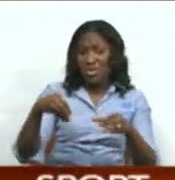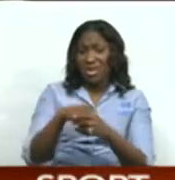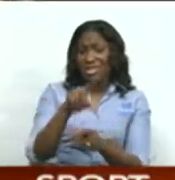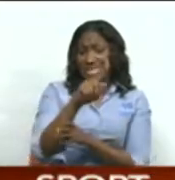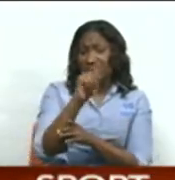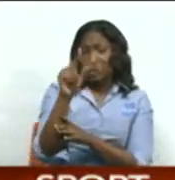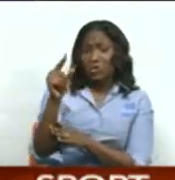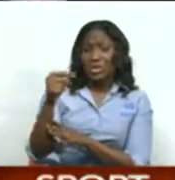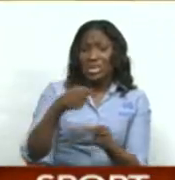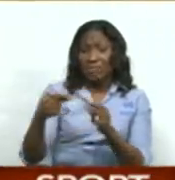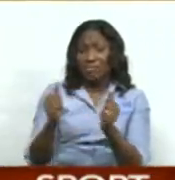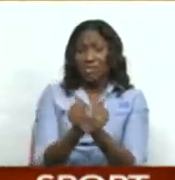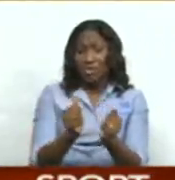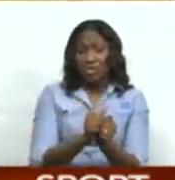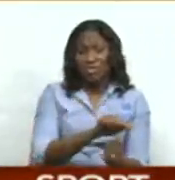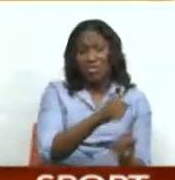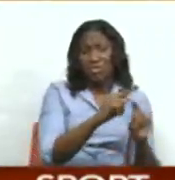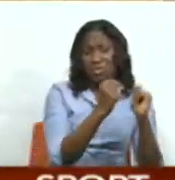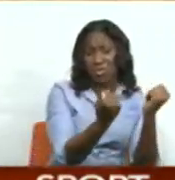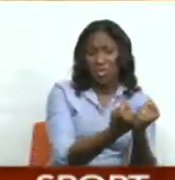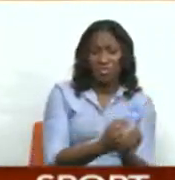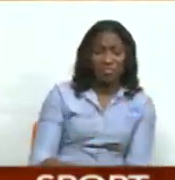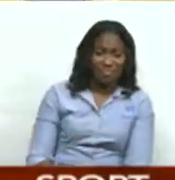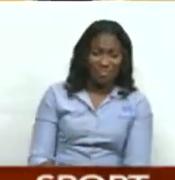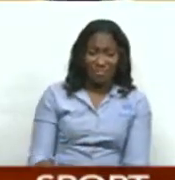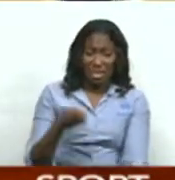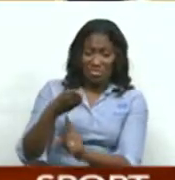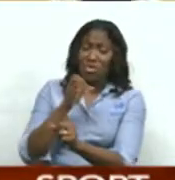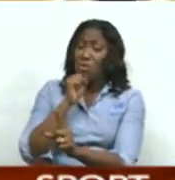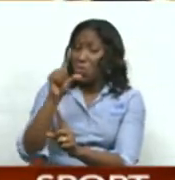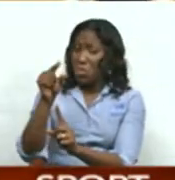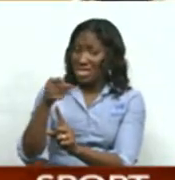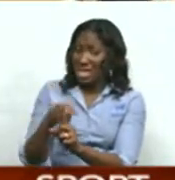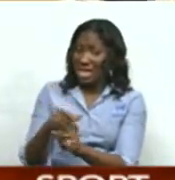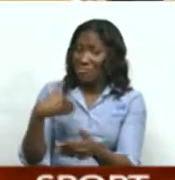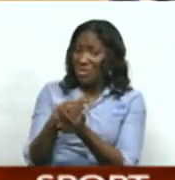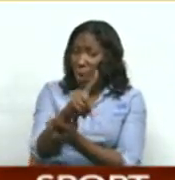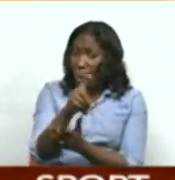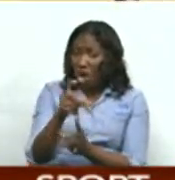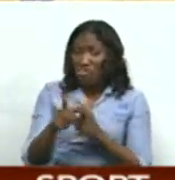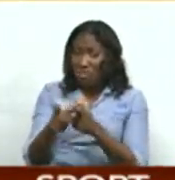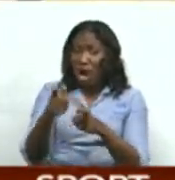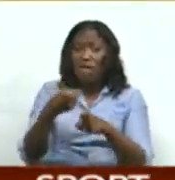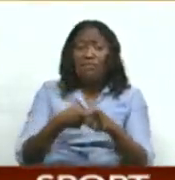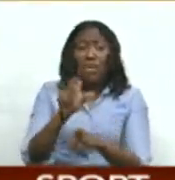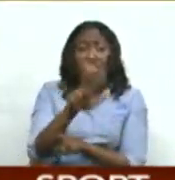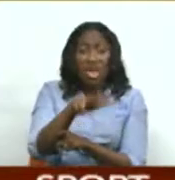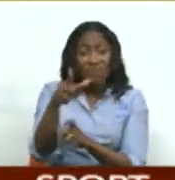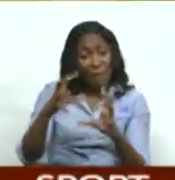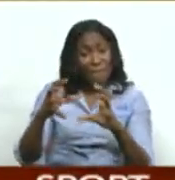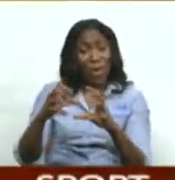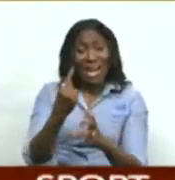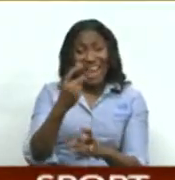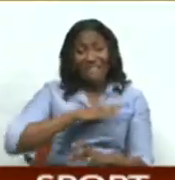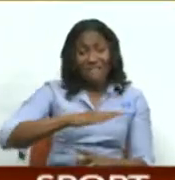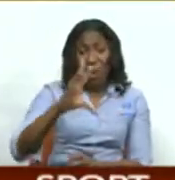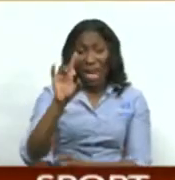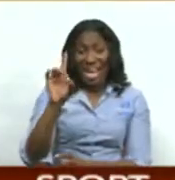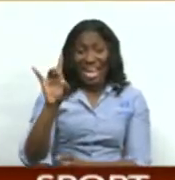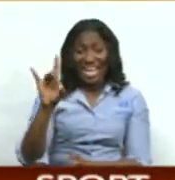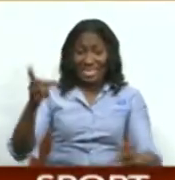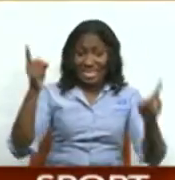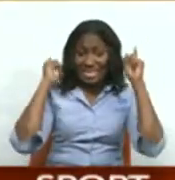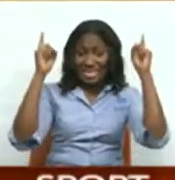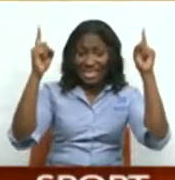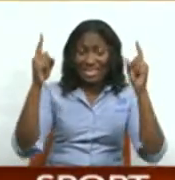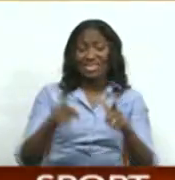T20I series against the host team. The 20-year-old achieved his 100 runs in just 33 balls, smashing 11 fours and 8 sixes. The